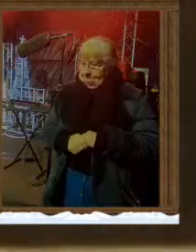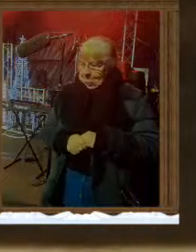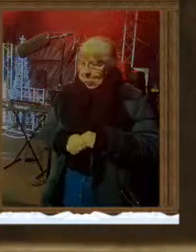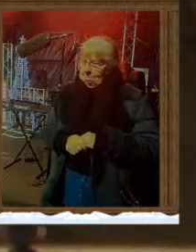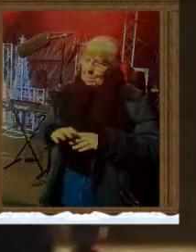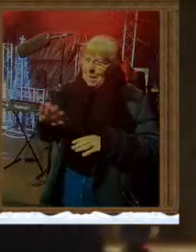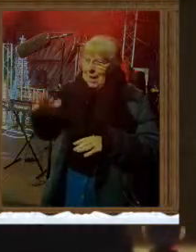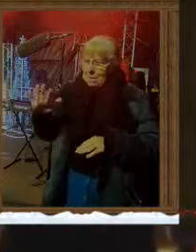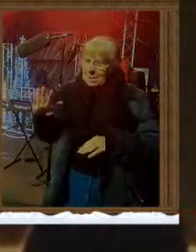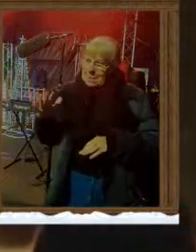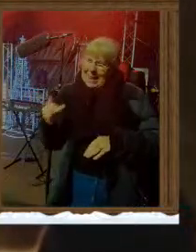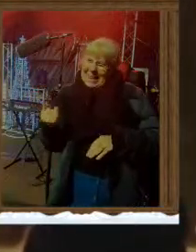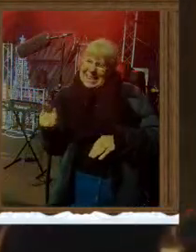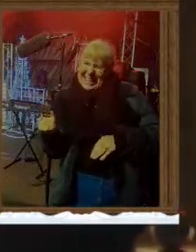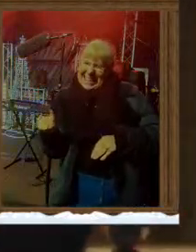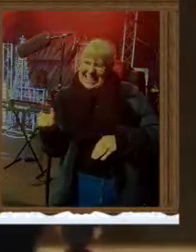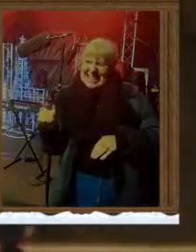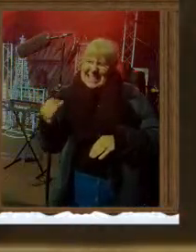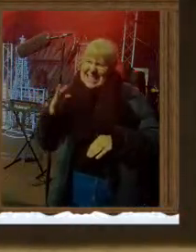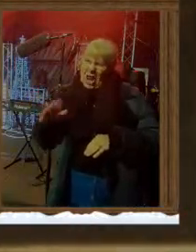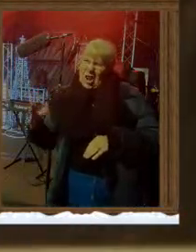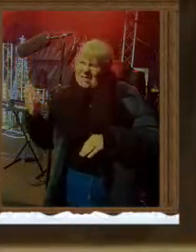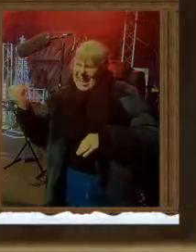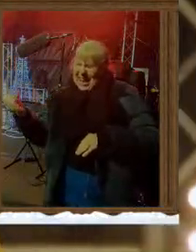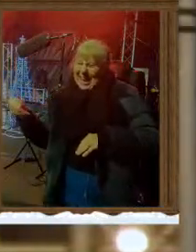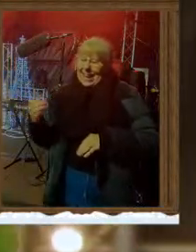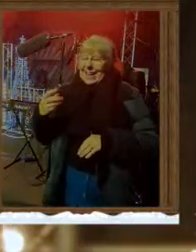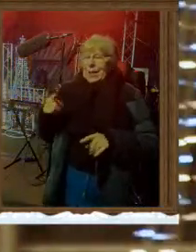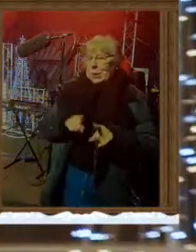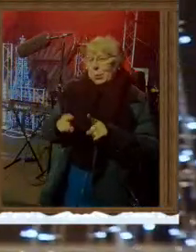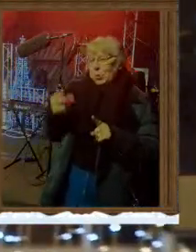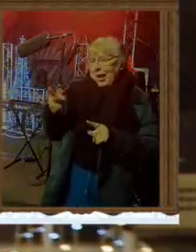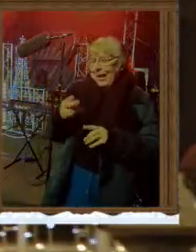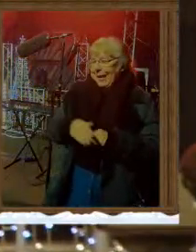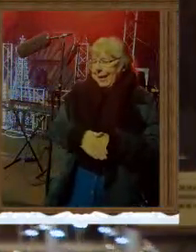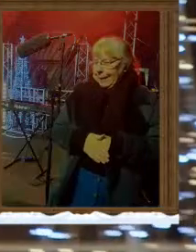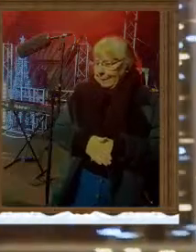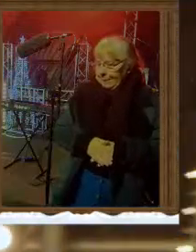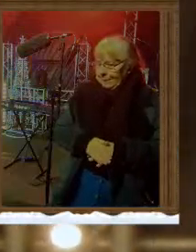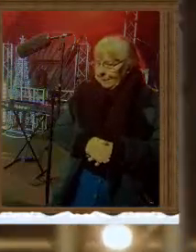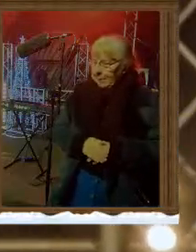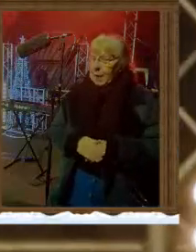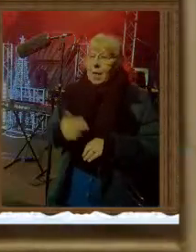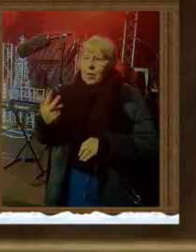That was maybe like a 6 out of 10. We're gonna try again, okay.